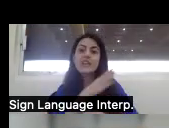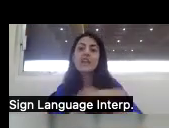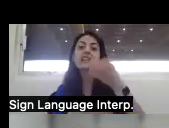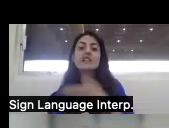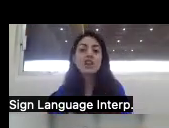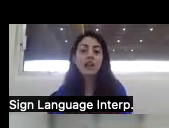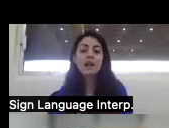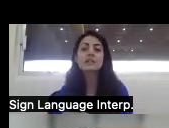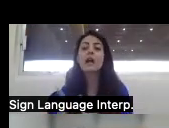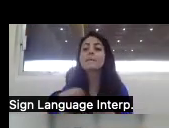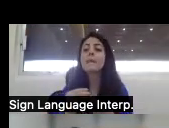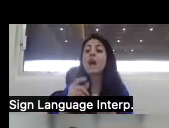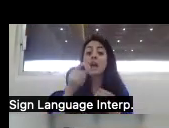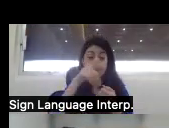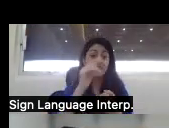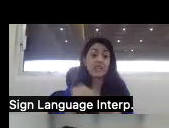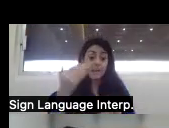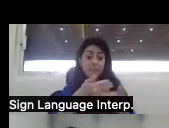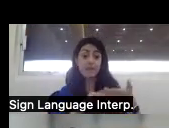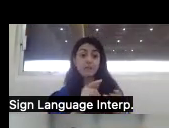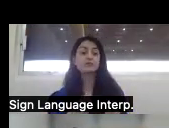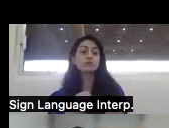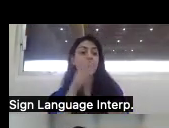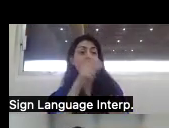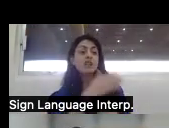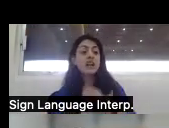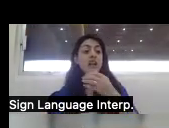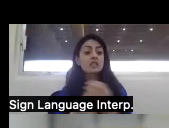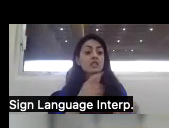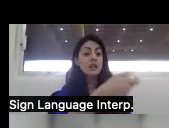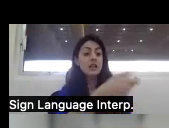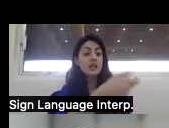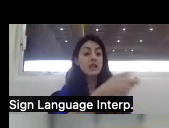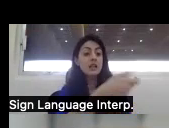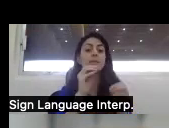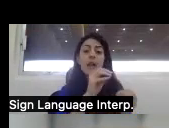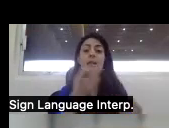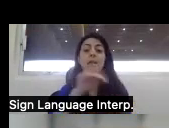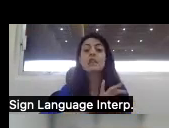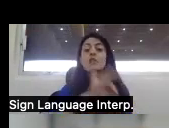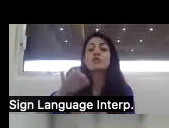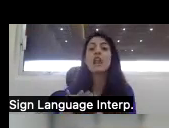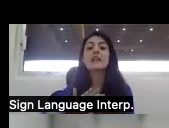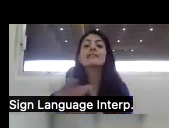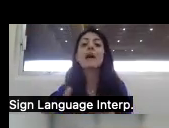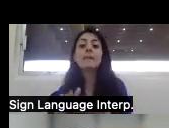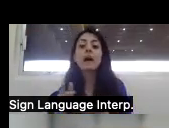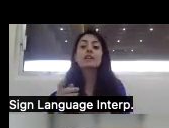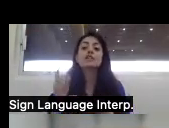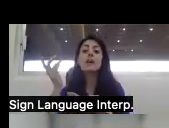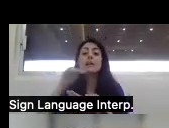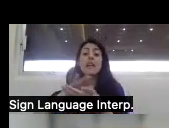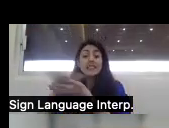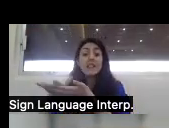additional benefits to compensate for disability-specific costs or referrals to other essential services, and often create a